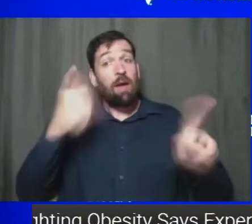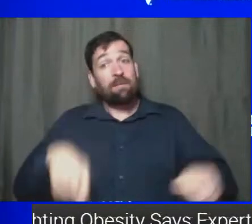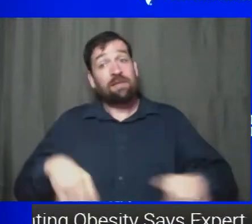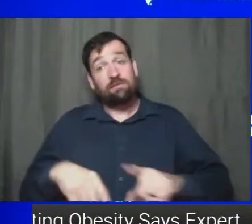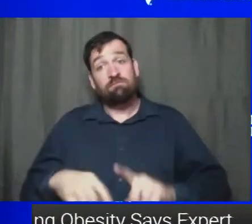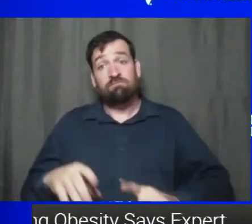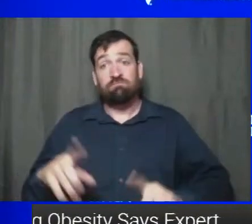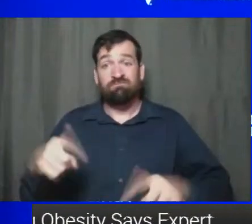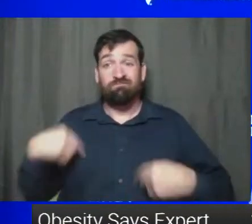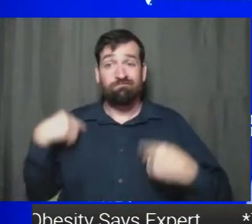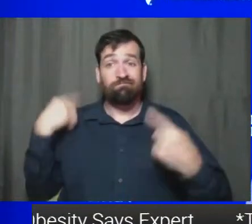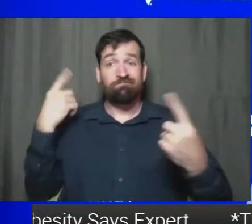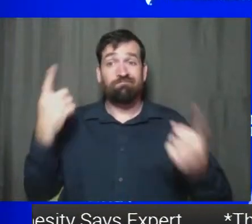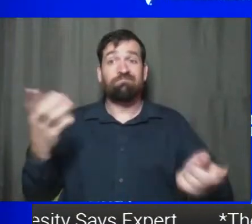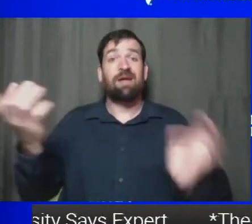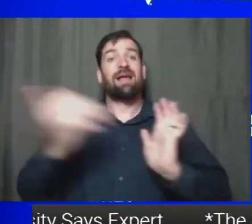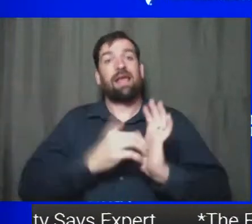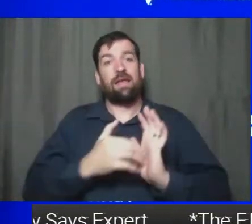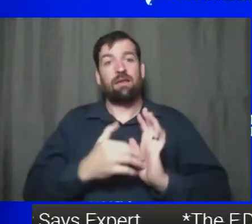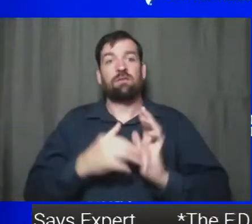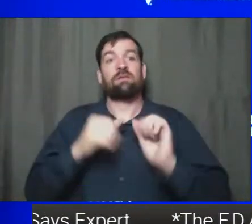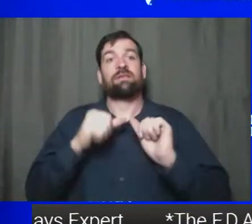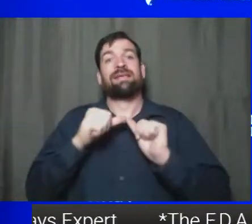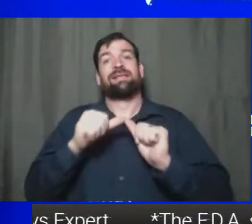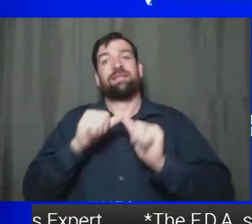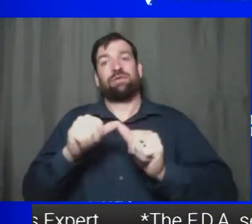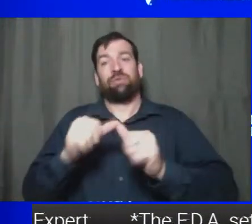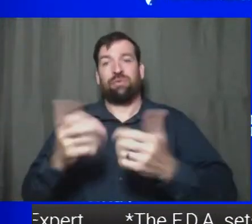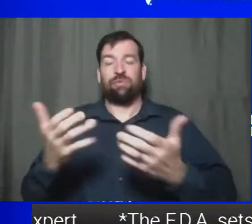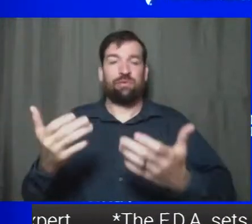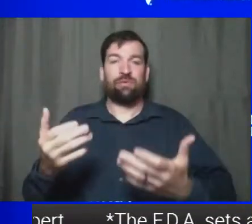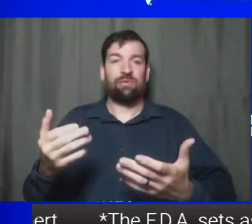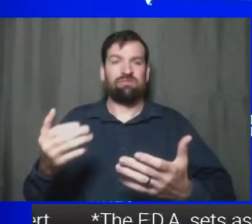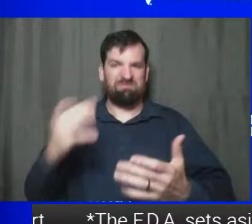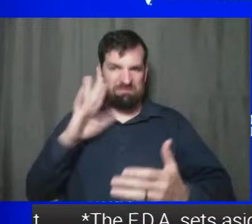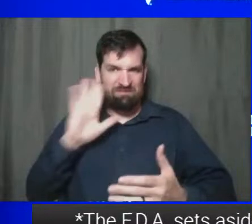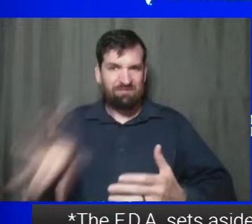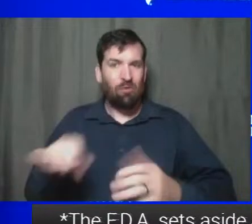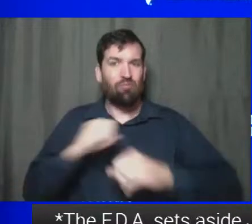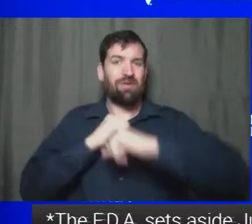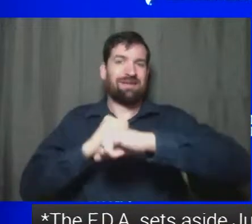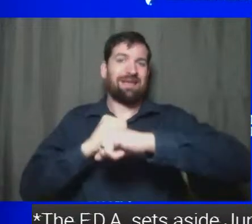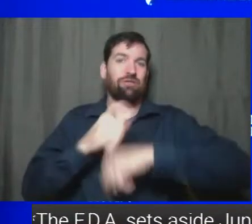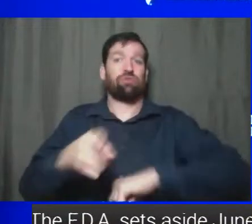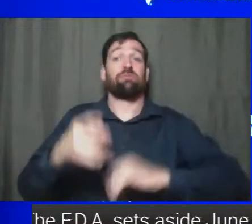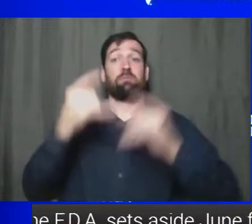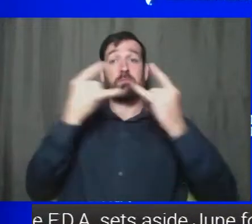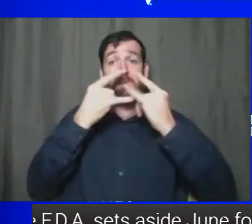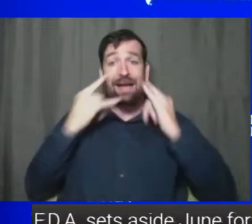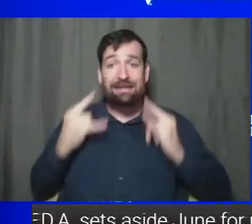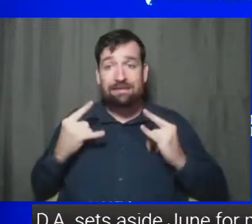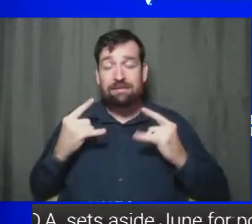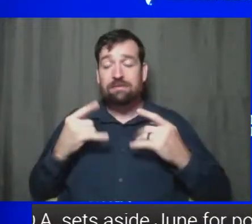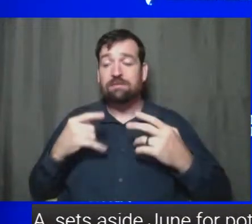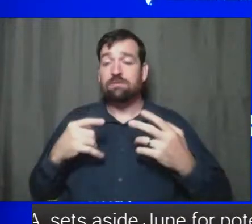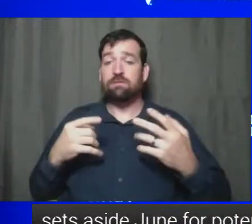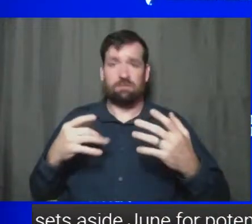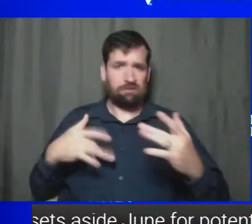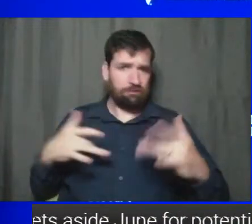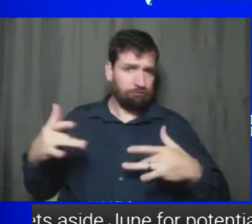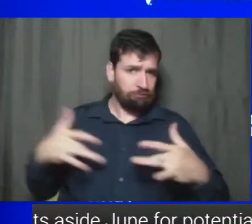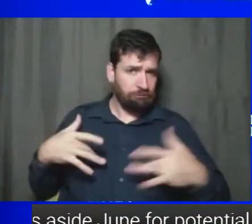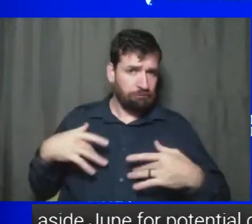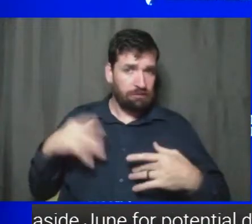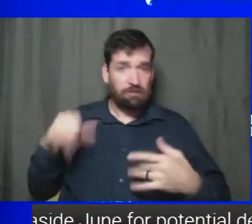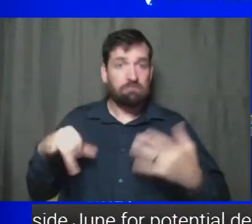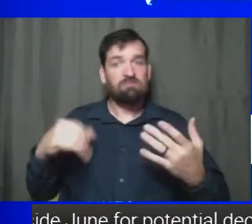I think if you can continue to do those things that we know protect you, if you can mask, if you feel concerned about that, you're always welcome